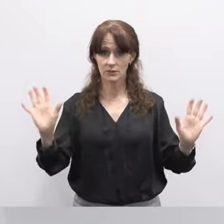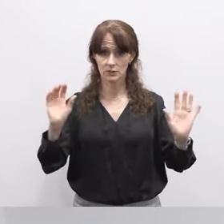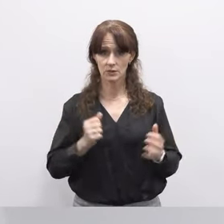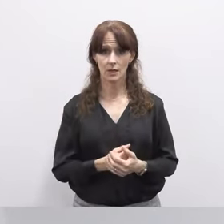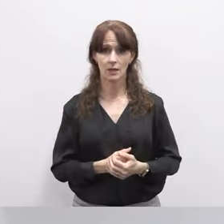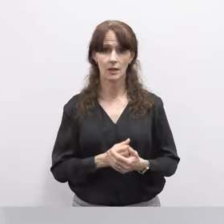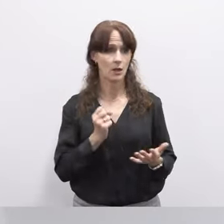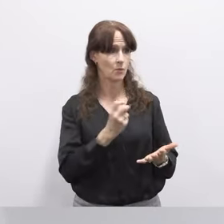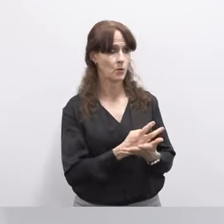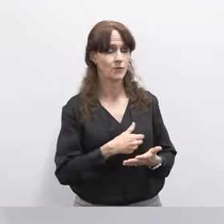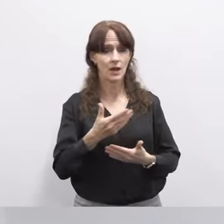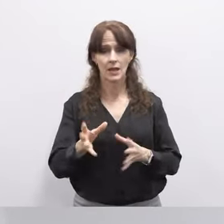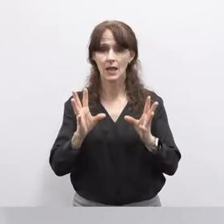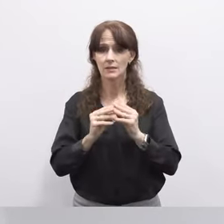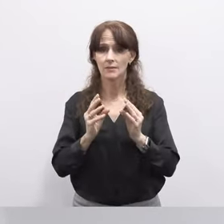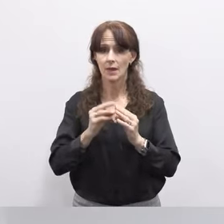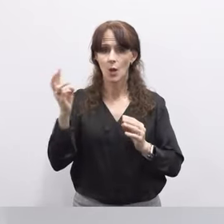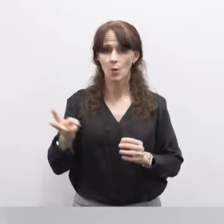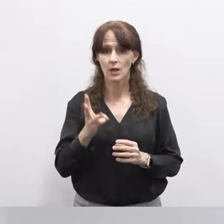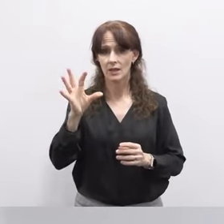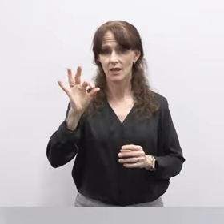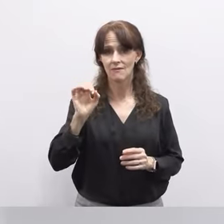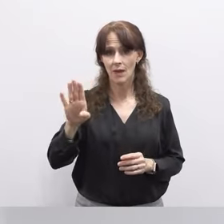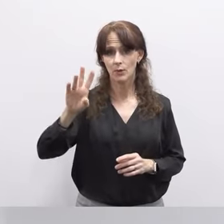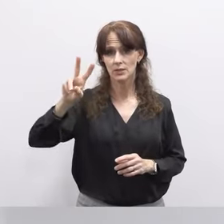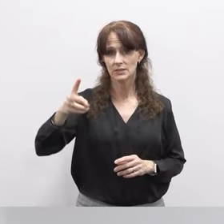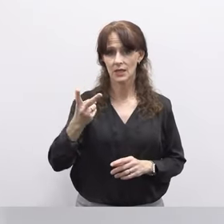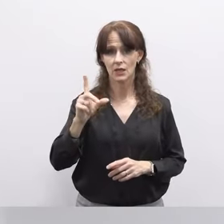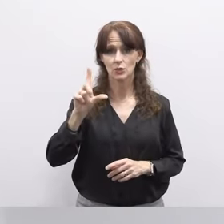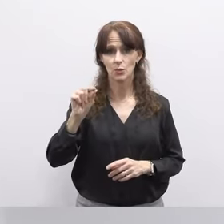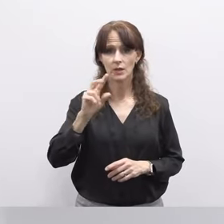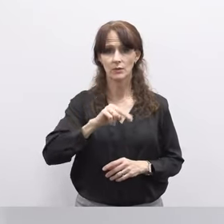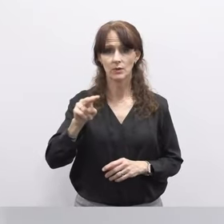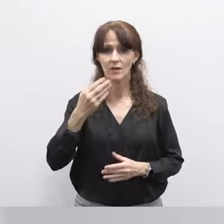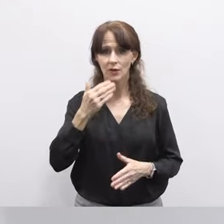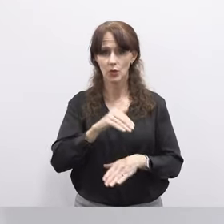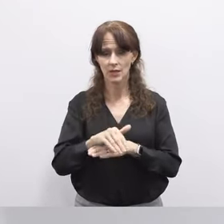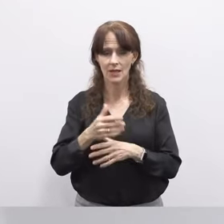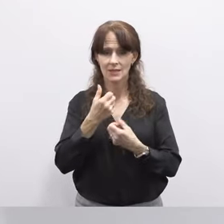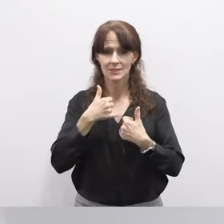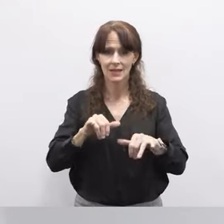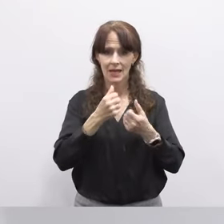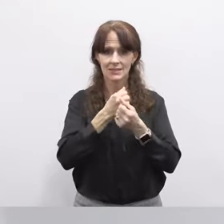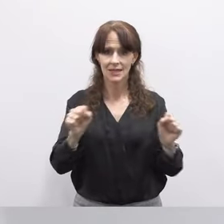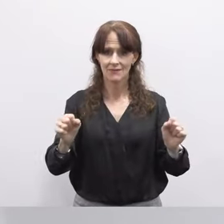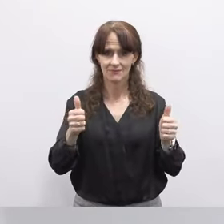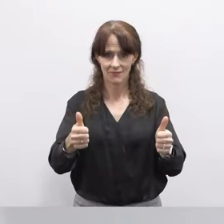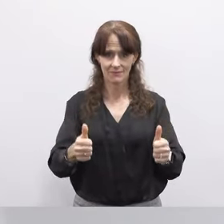Okay, our next meeting is Wednesday, February 2nd, 2022. Have a good night, everyone, and stay safe.